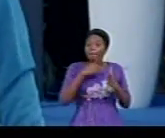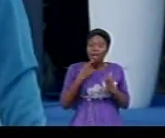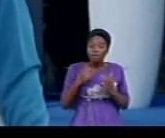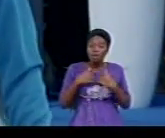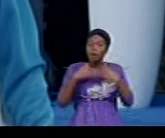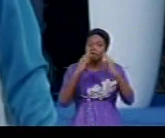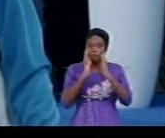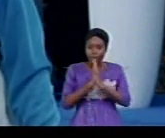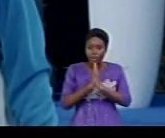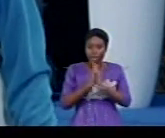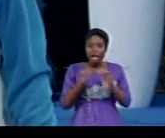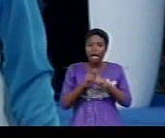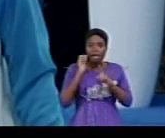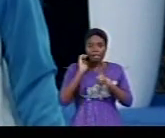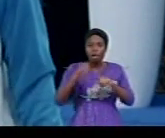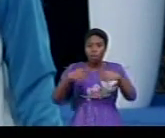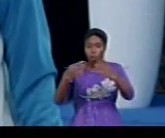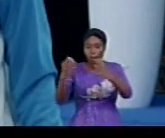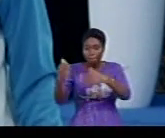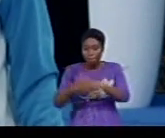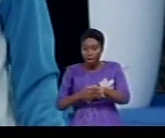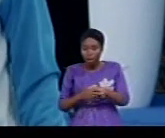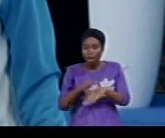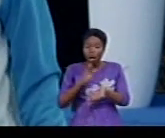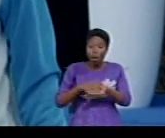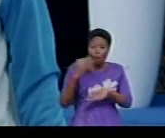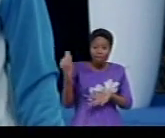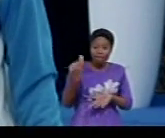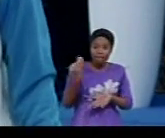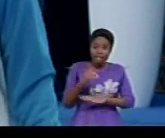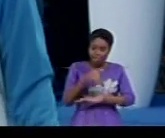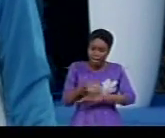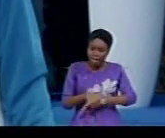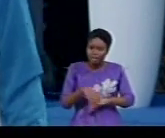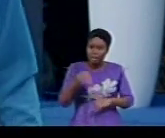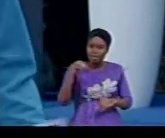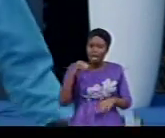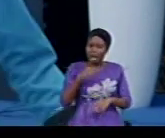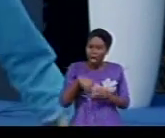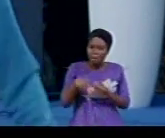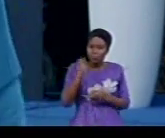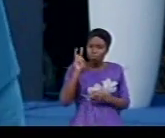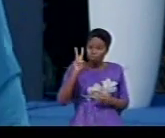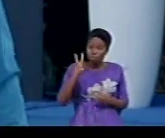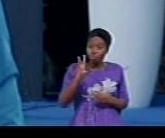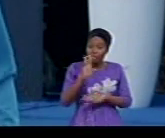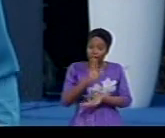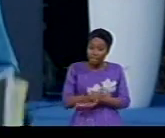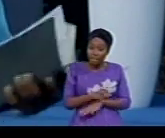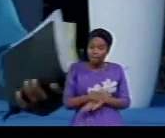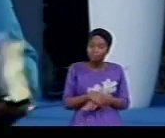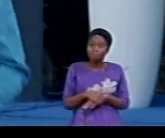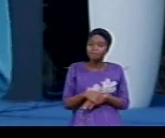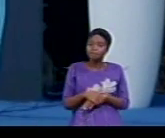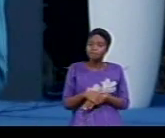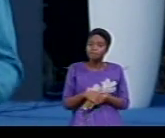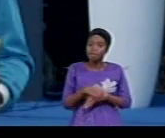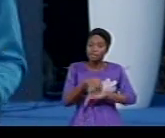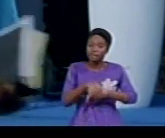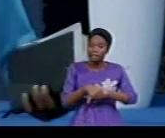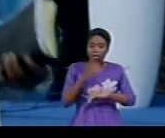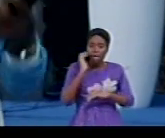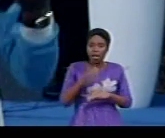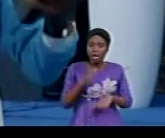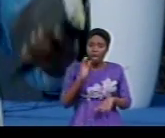hostel, that on Friday night at about 2, the pain was too much. I wake up my colleagues, my team member